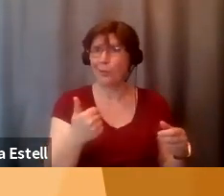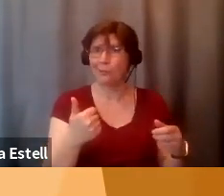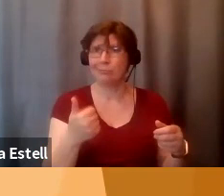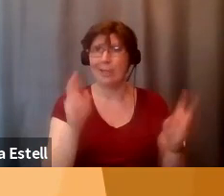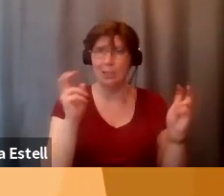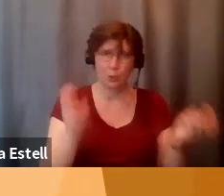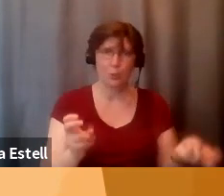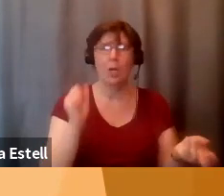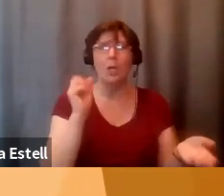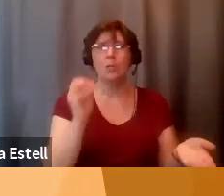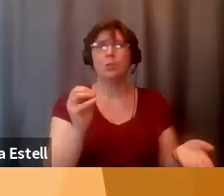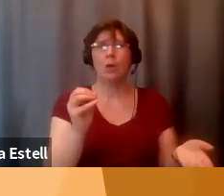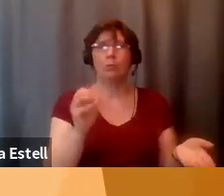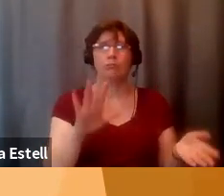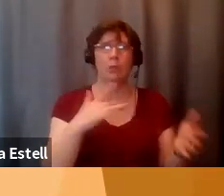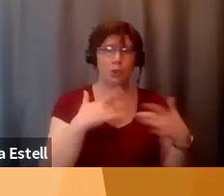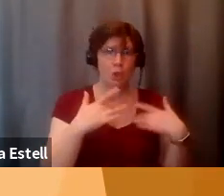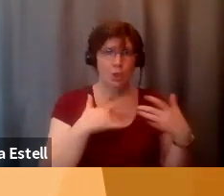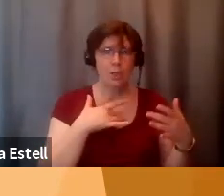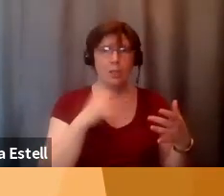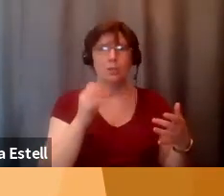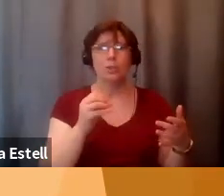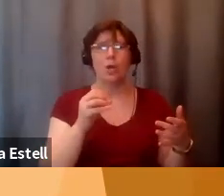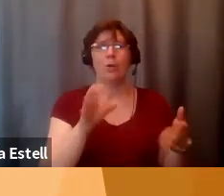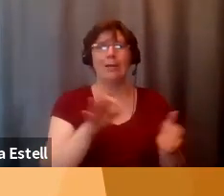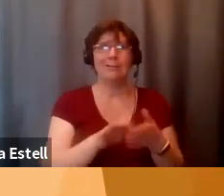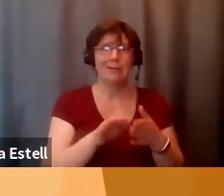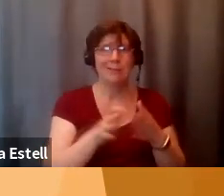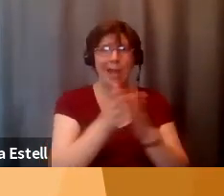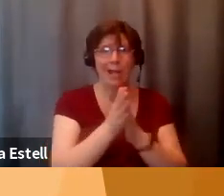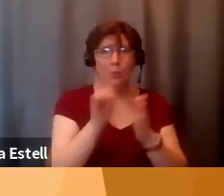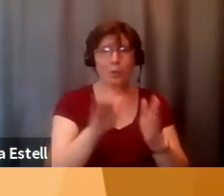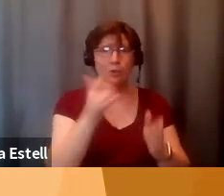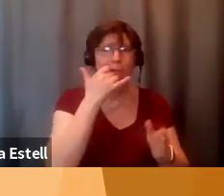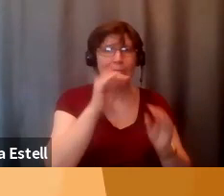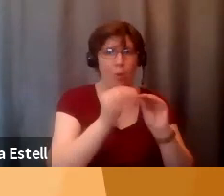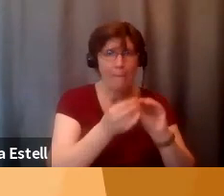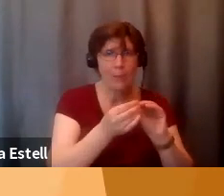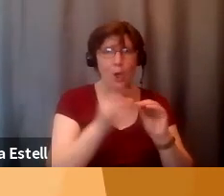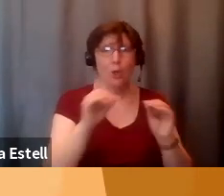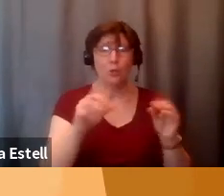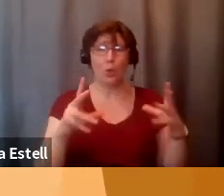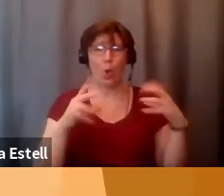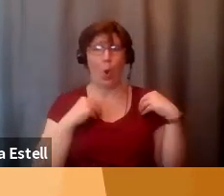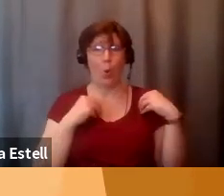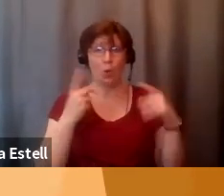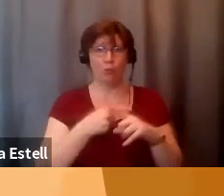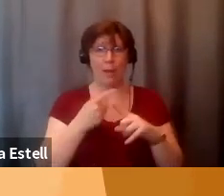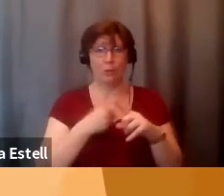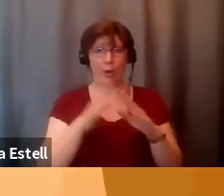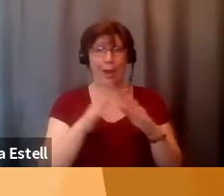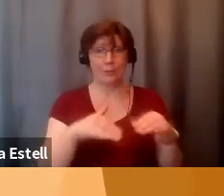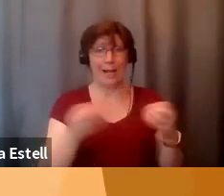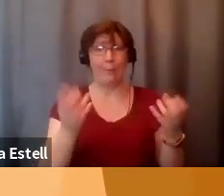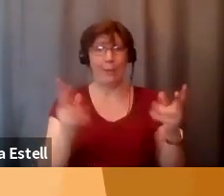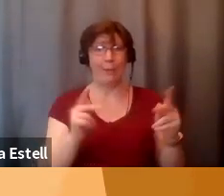So concerns. So the census asks, what's your phone number? Do you own or rent your house? And how many people live